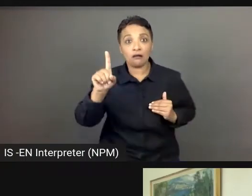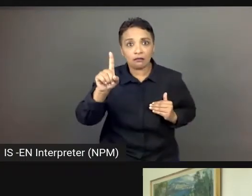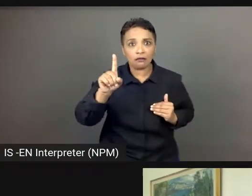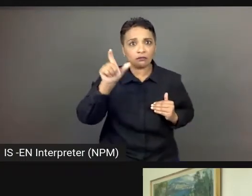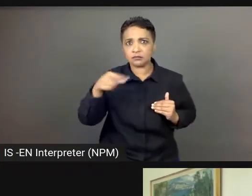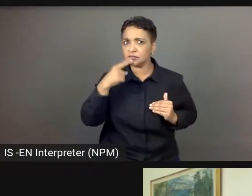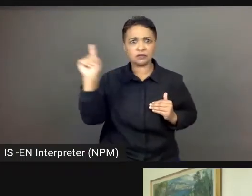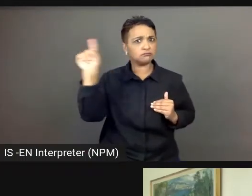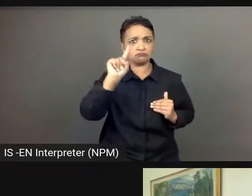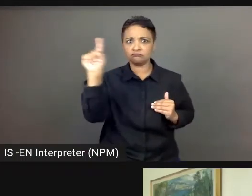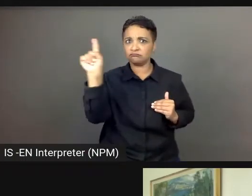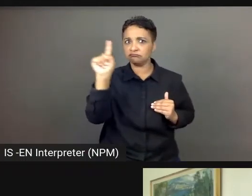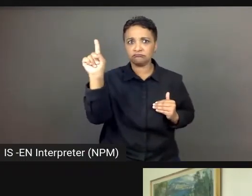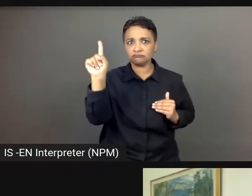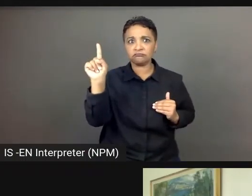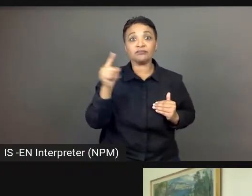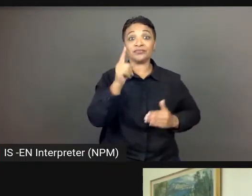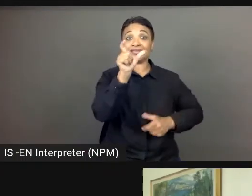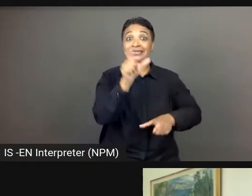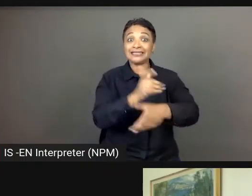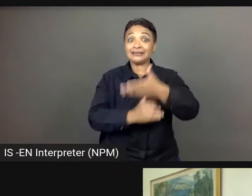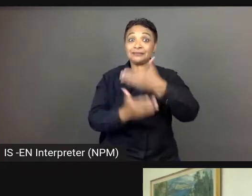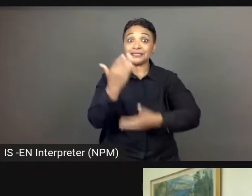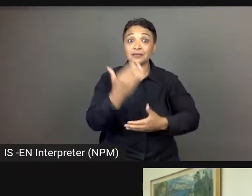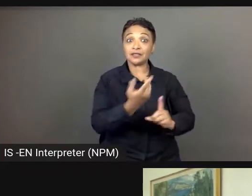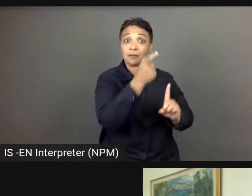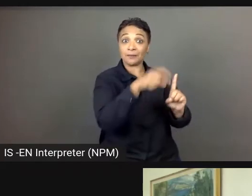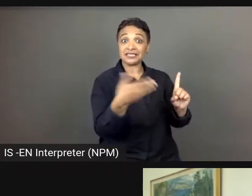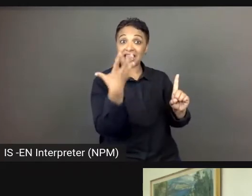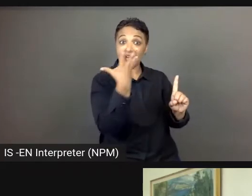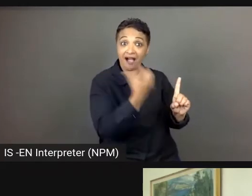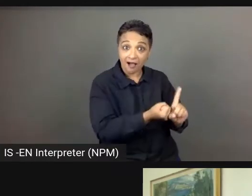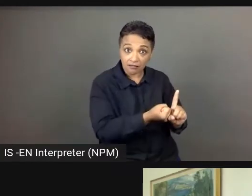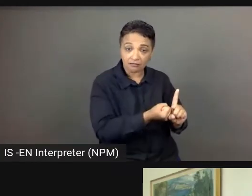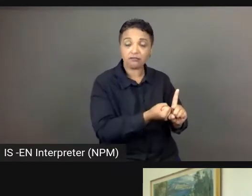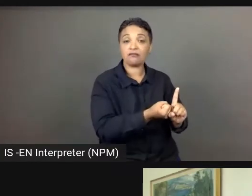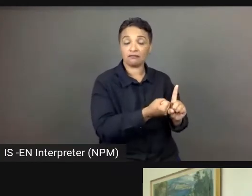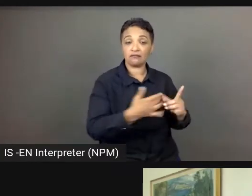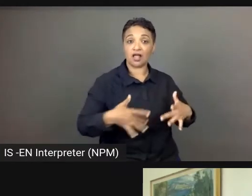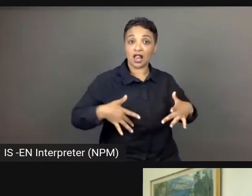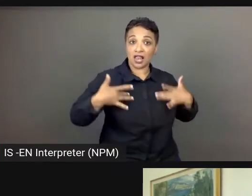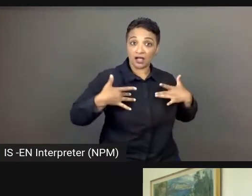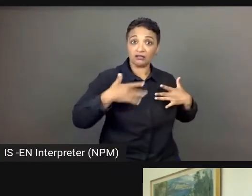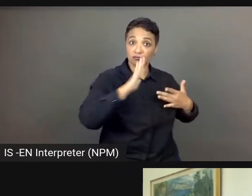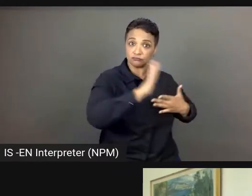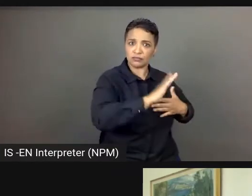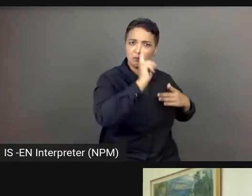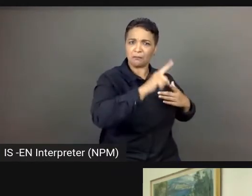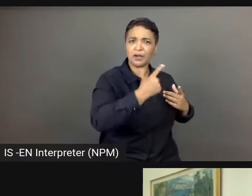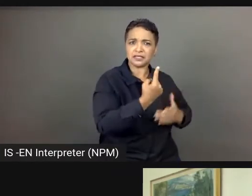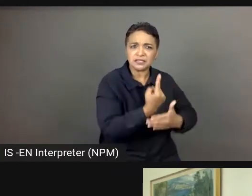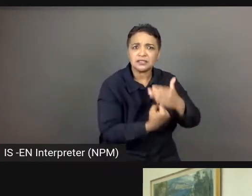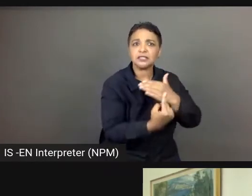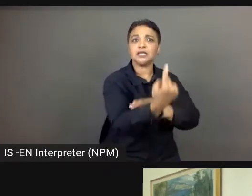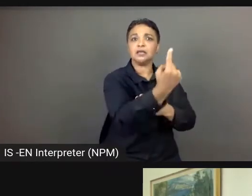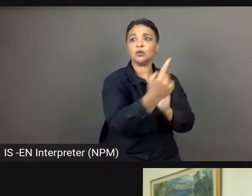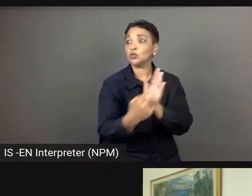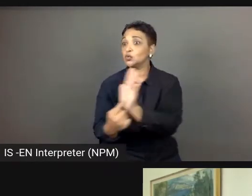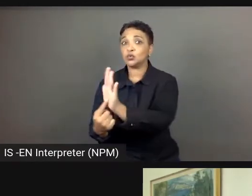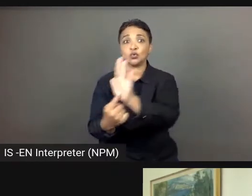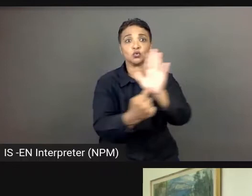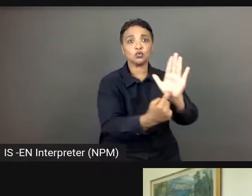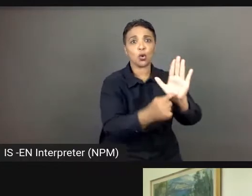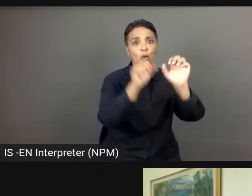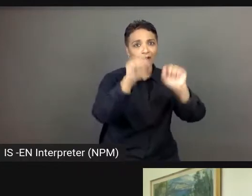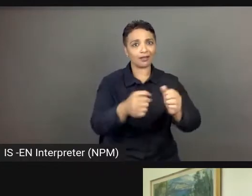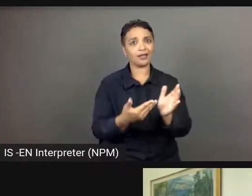no, a person with disability, so long as they've attained this particular age, they are able to live on their own and do their own issues, so long as